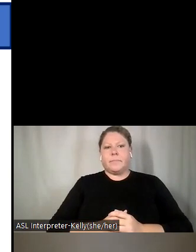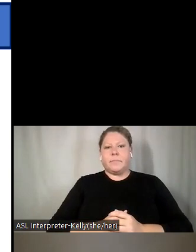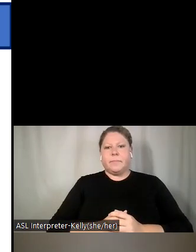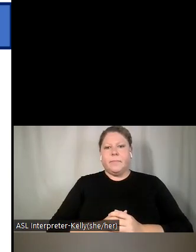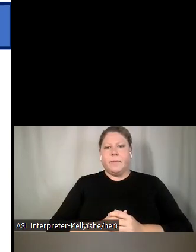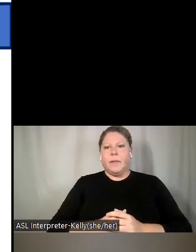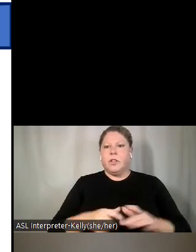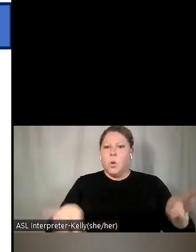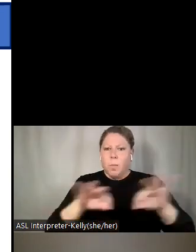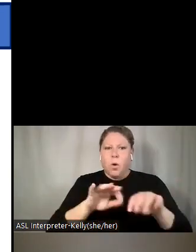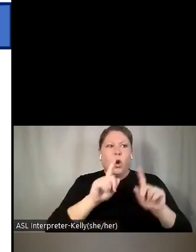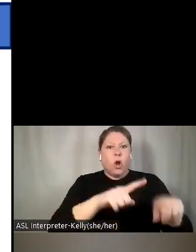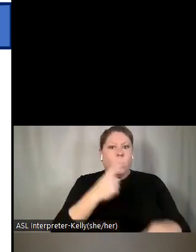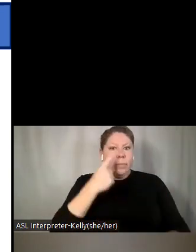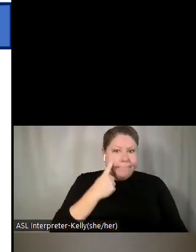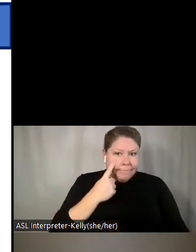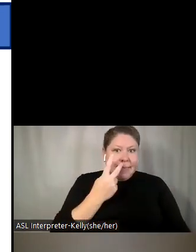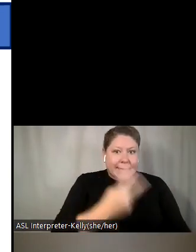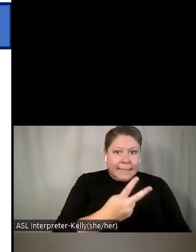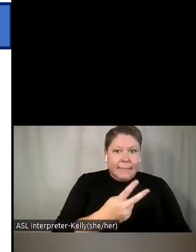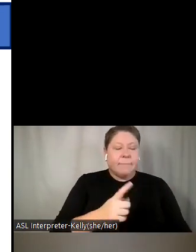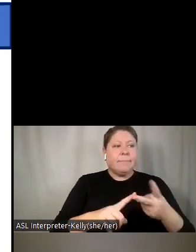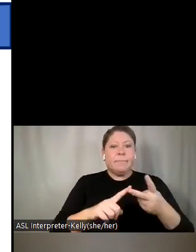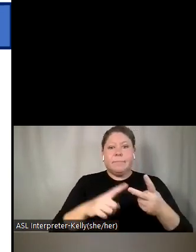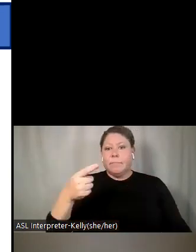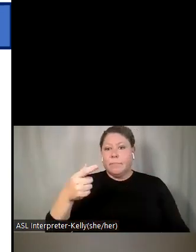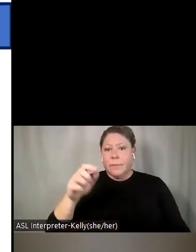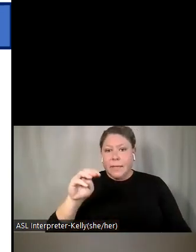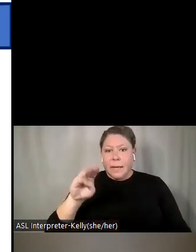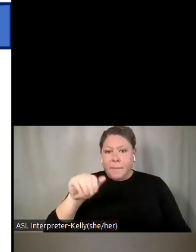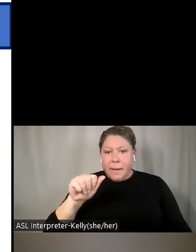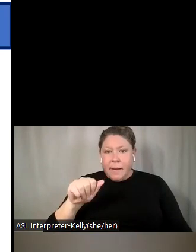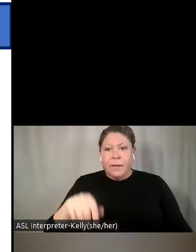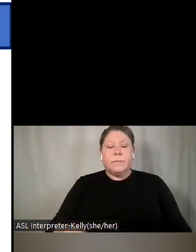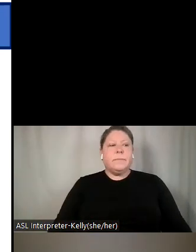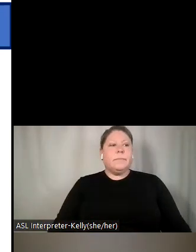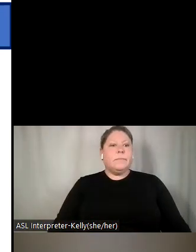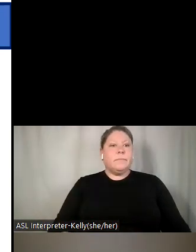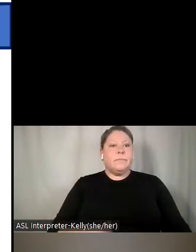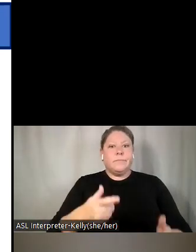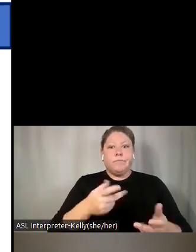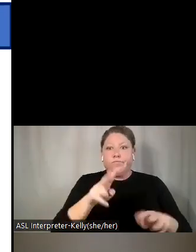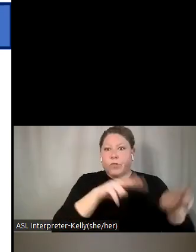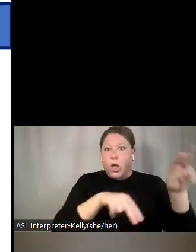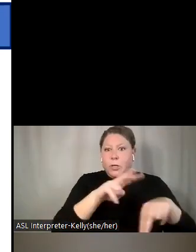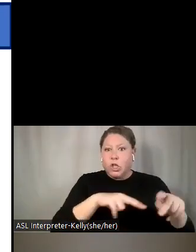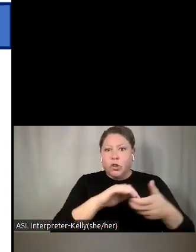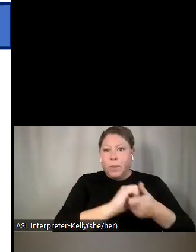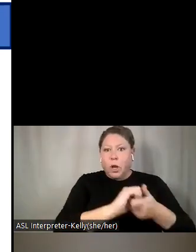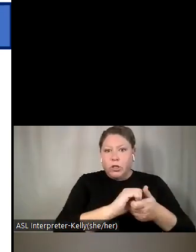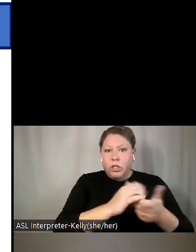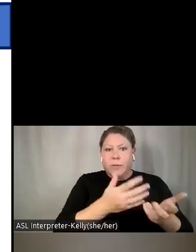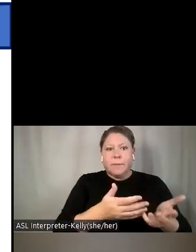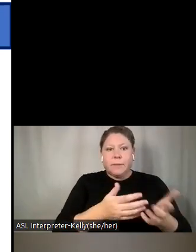to Gemba, doing observations in partnership with CDPH staff, and determining ways